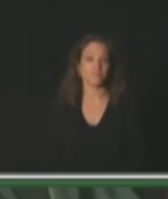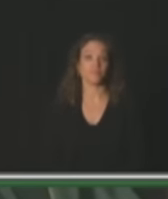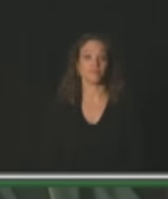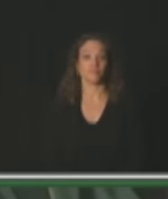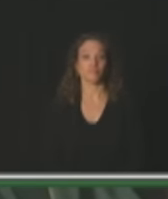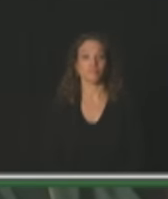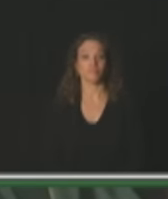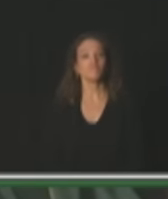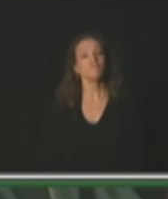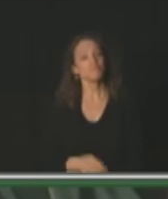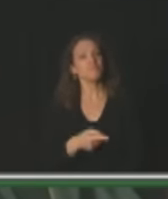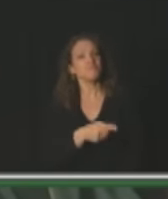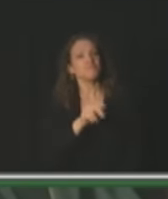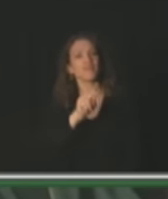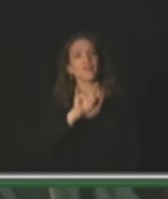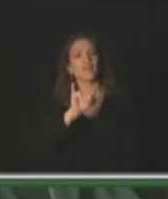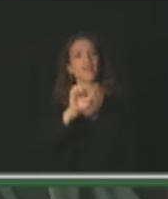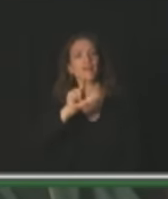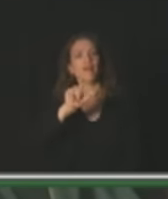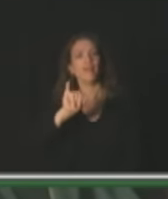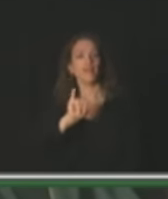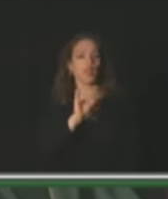She took a drawing class,